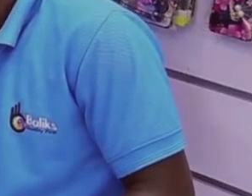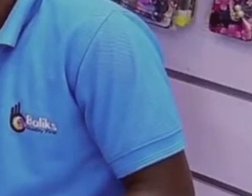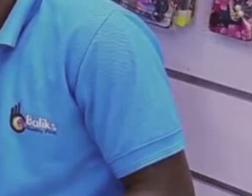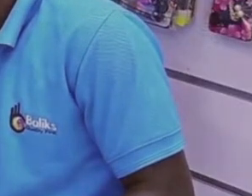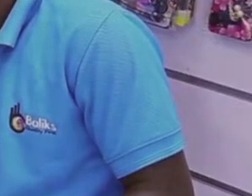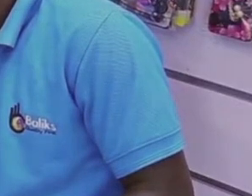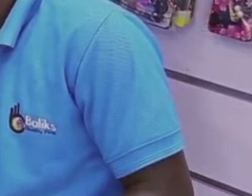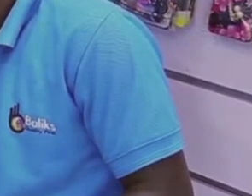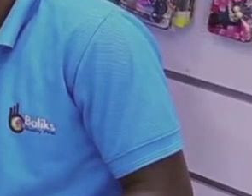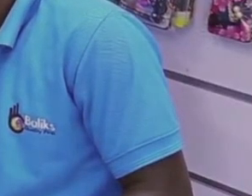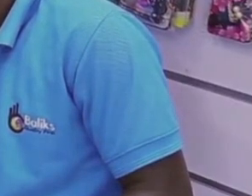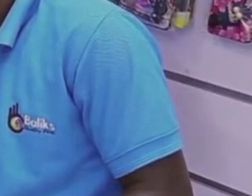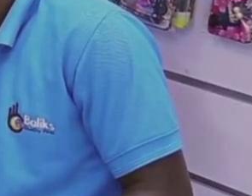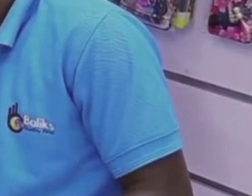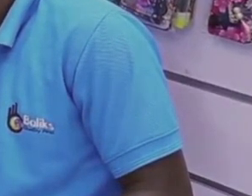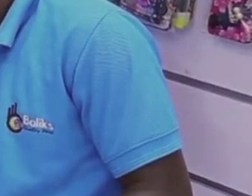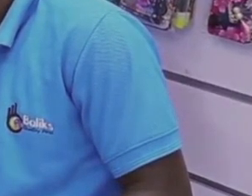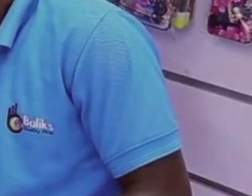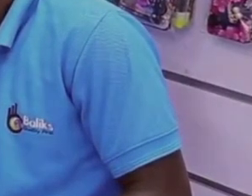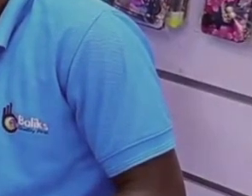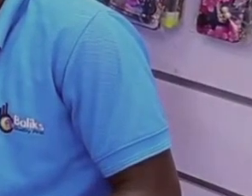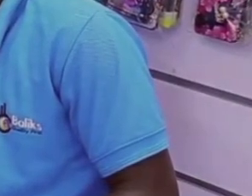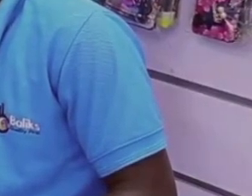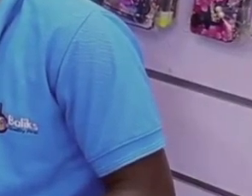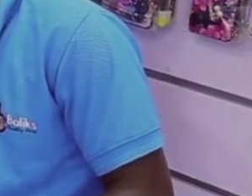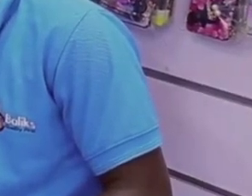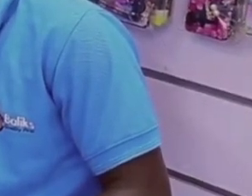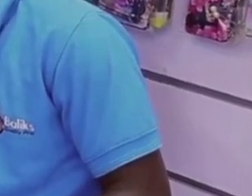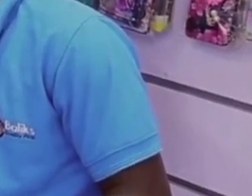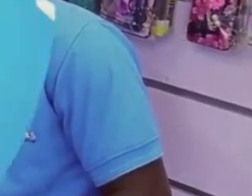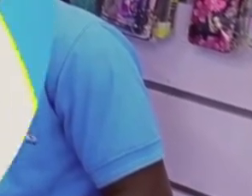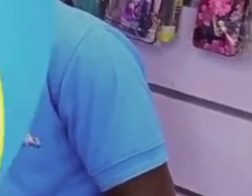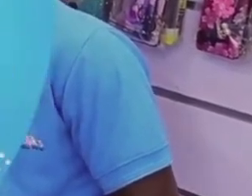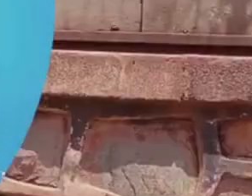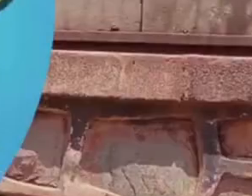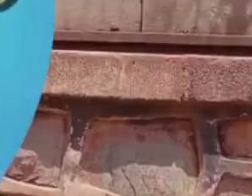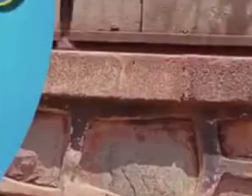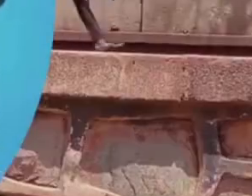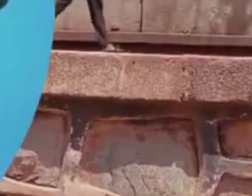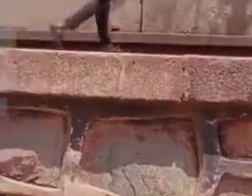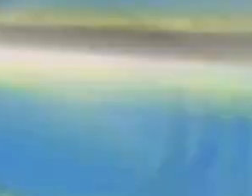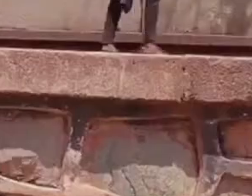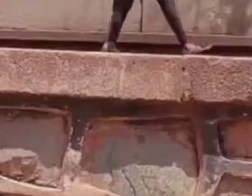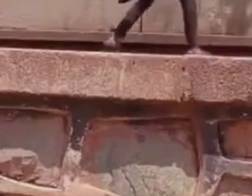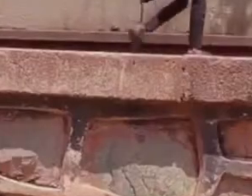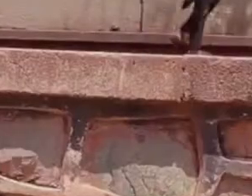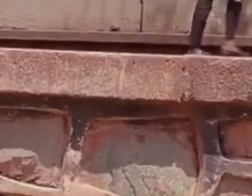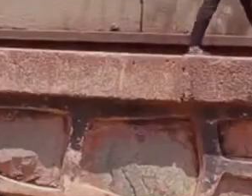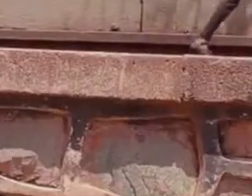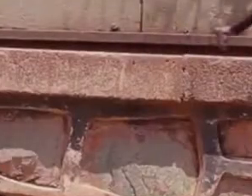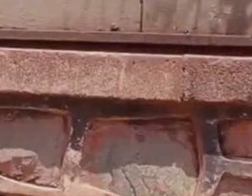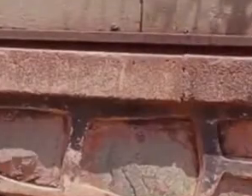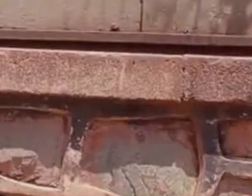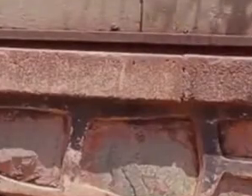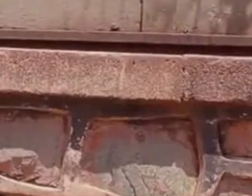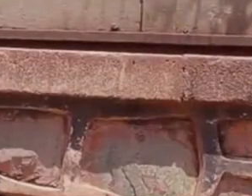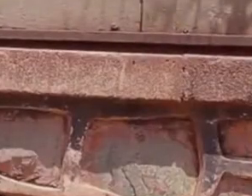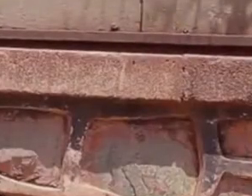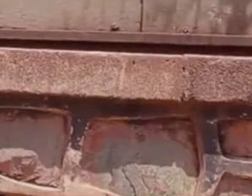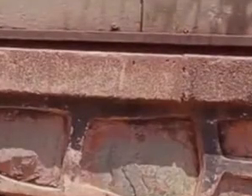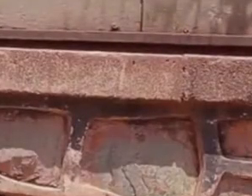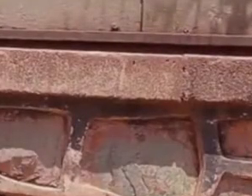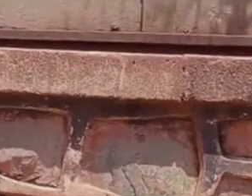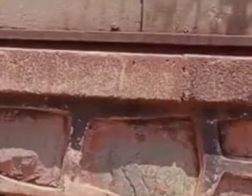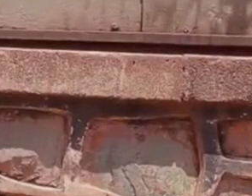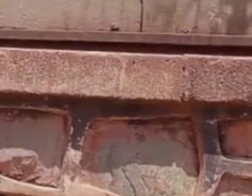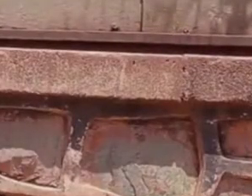revenue. Oyina kubona ina tini namba kugamba esobola kubera no manyago. Yesu ya tini namba tujize era tumanya omugaso